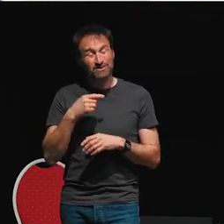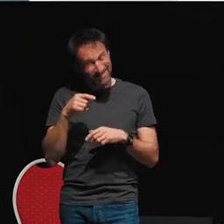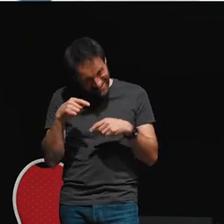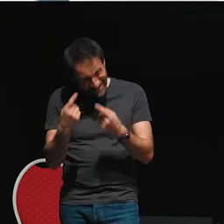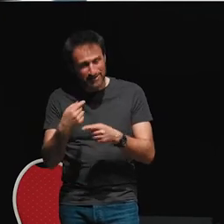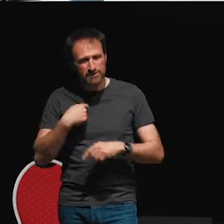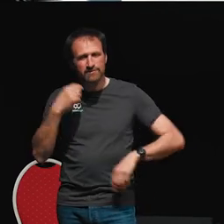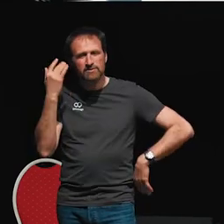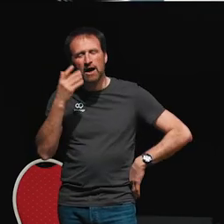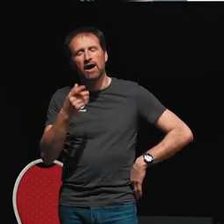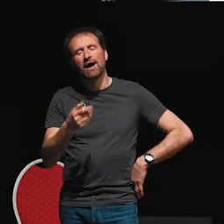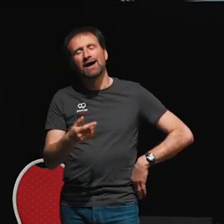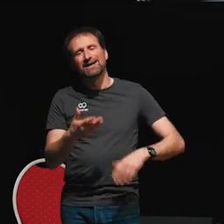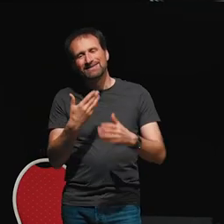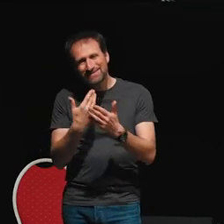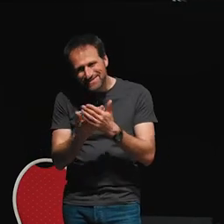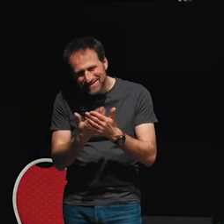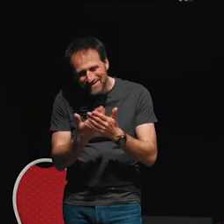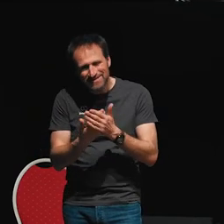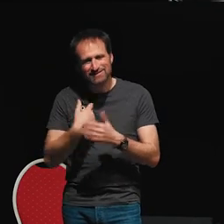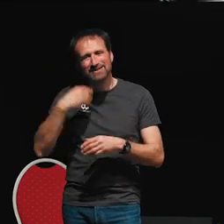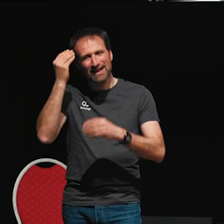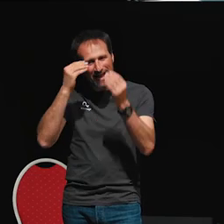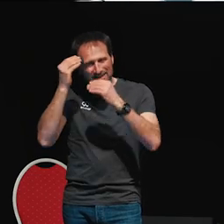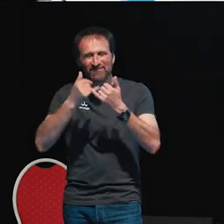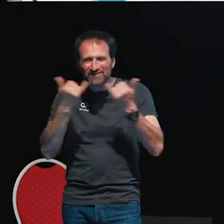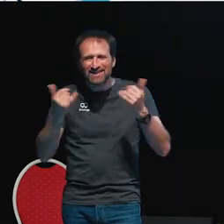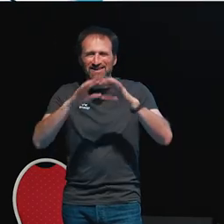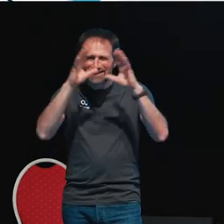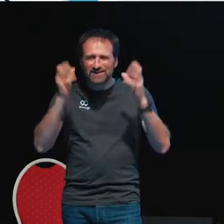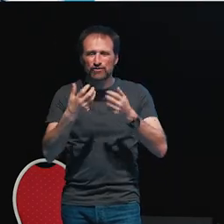learned how to actually generate these slides and create the content.